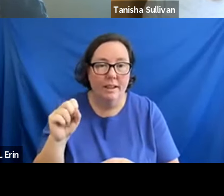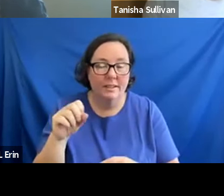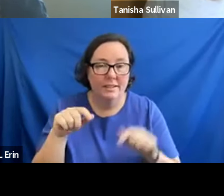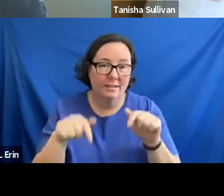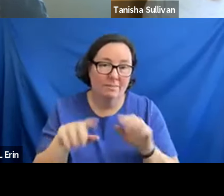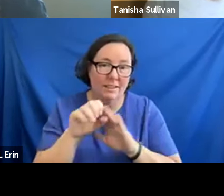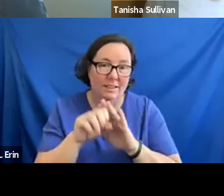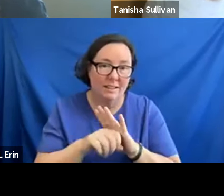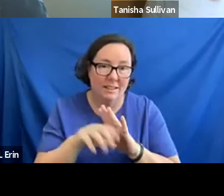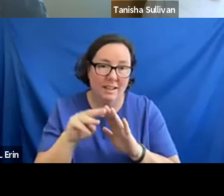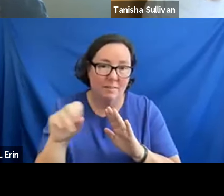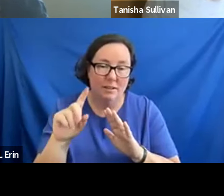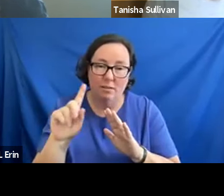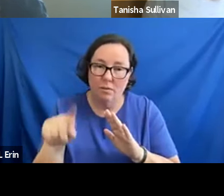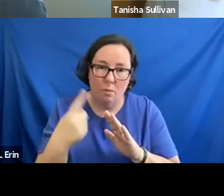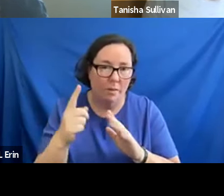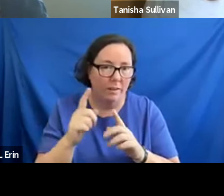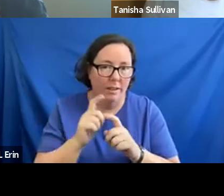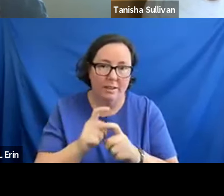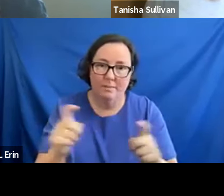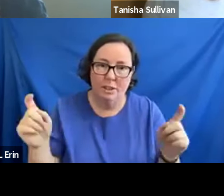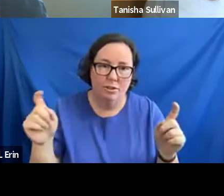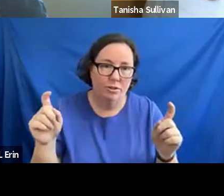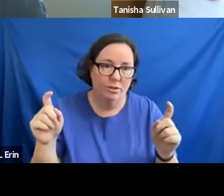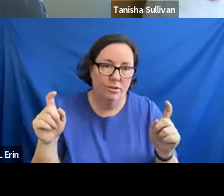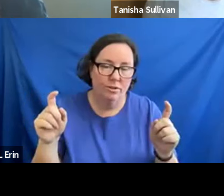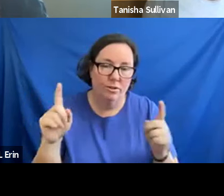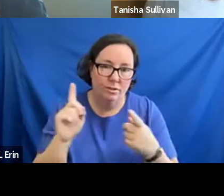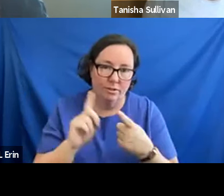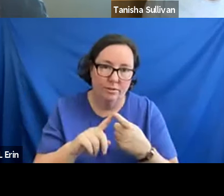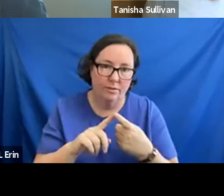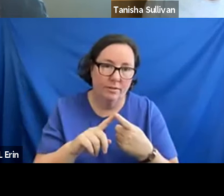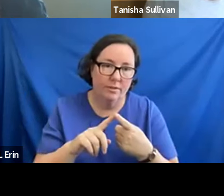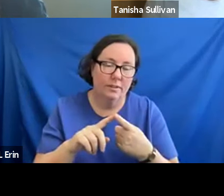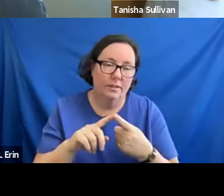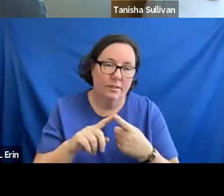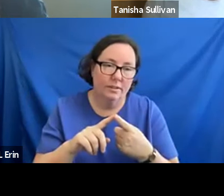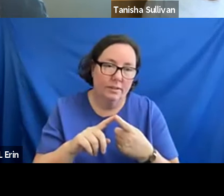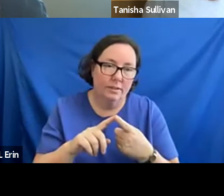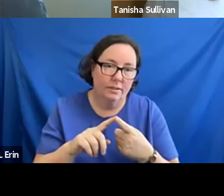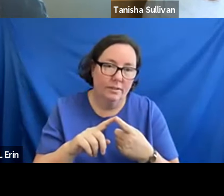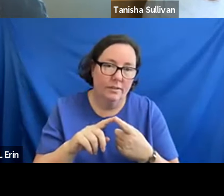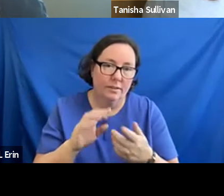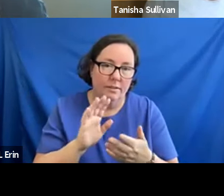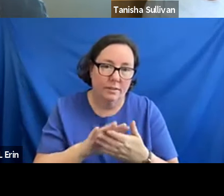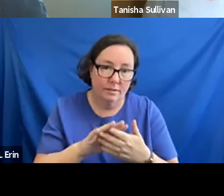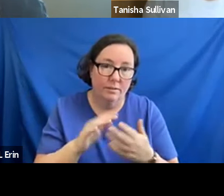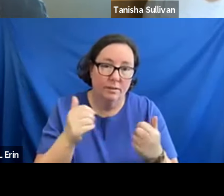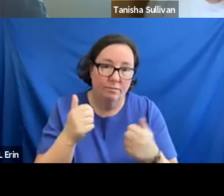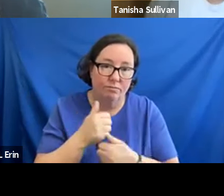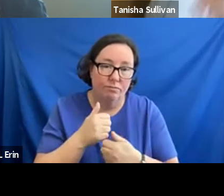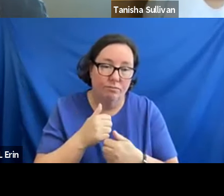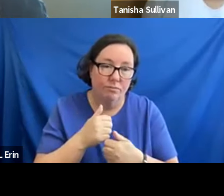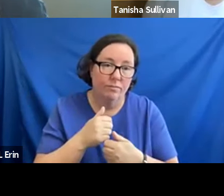of Massachusetts is only administered to schools that are part